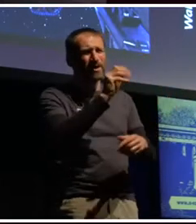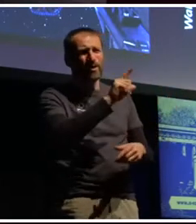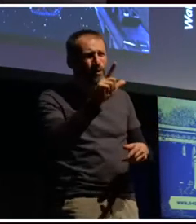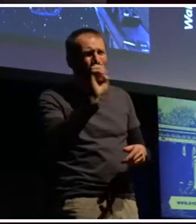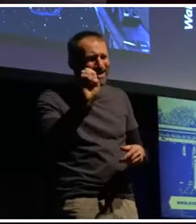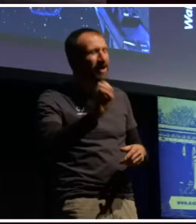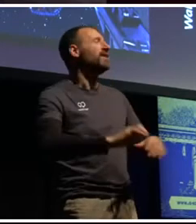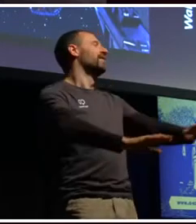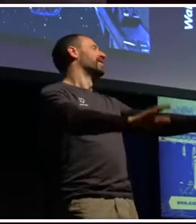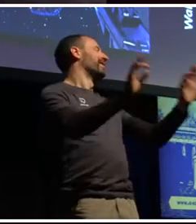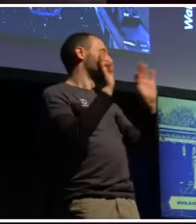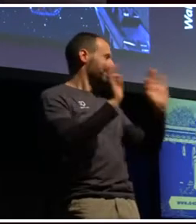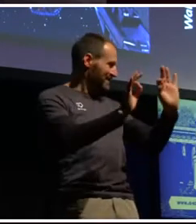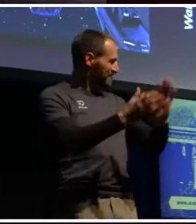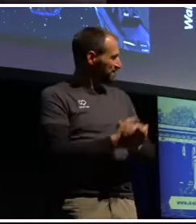Who doesn't love watching